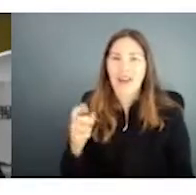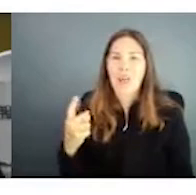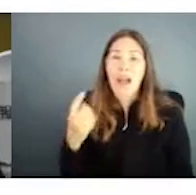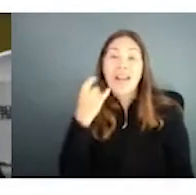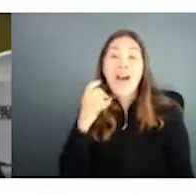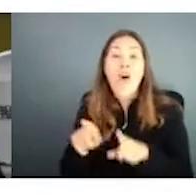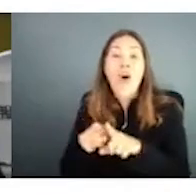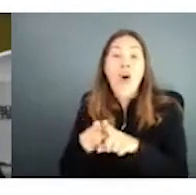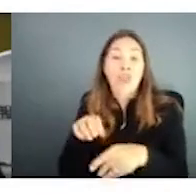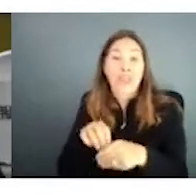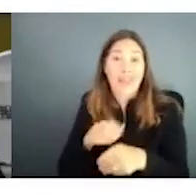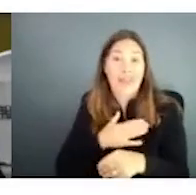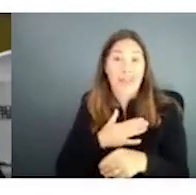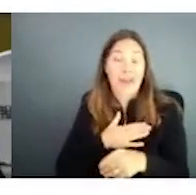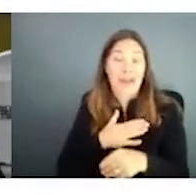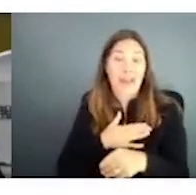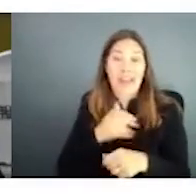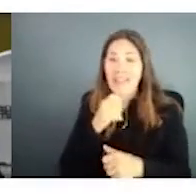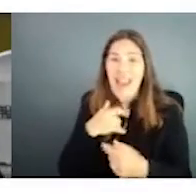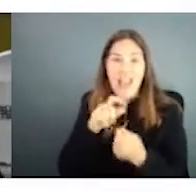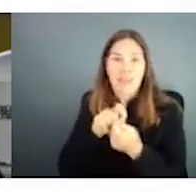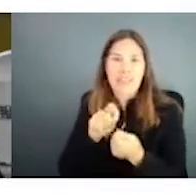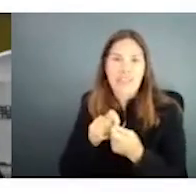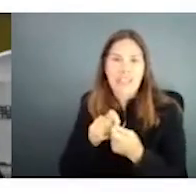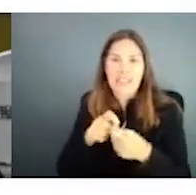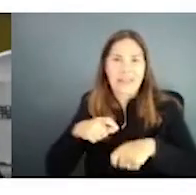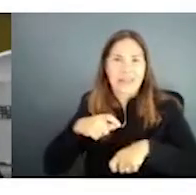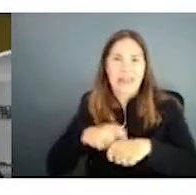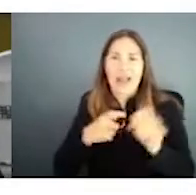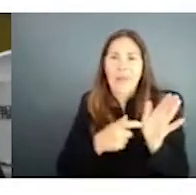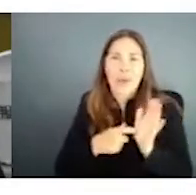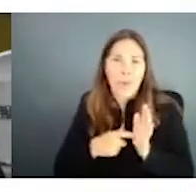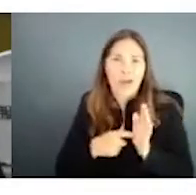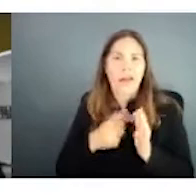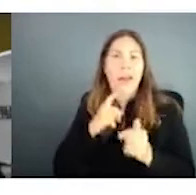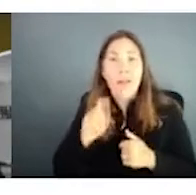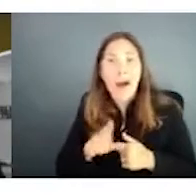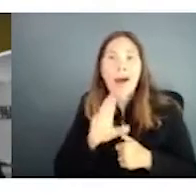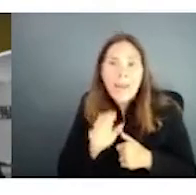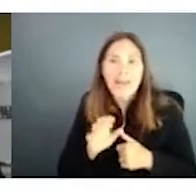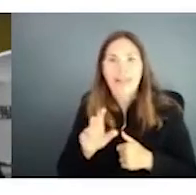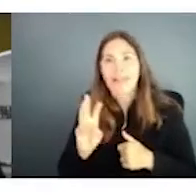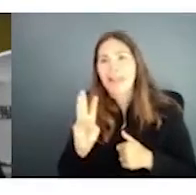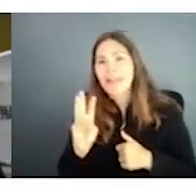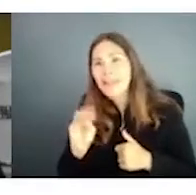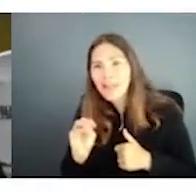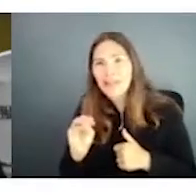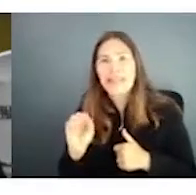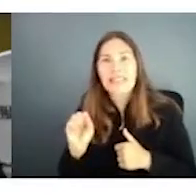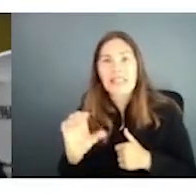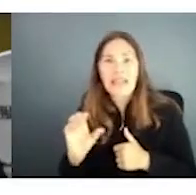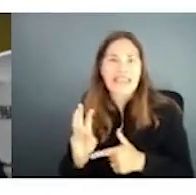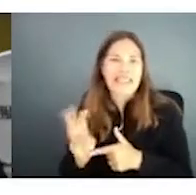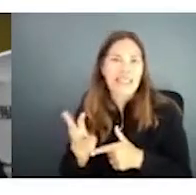of mine, did have a specific time requirement, like it must be 60 seconds. And I really